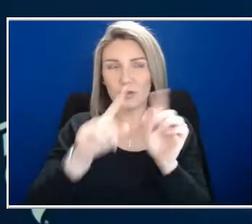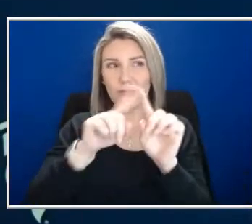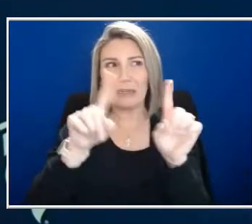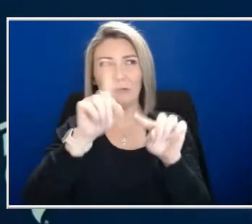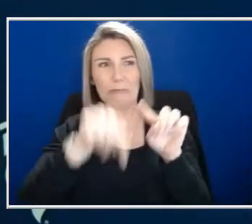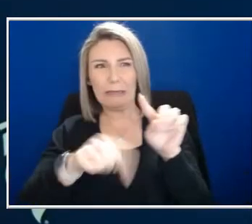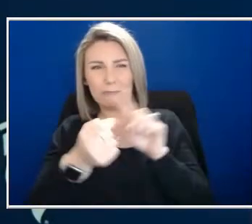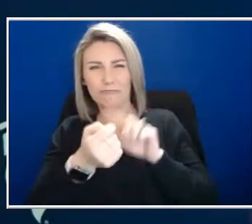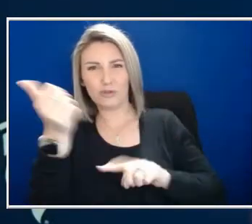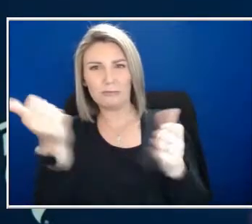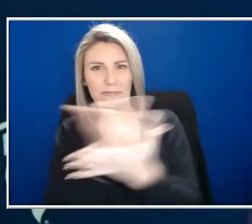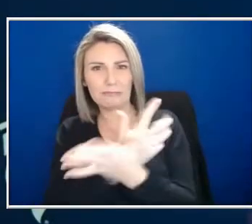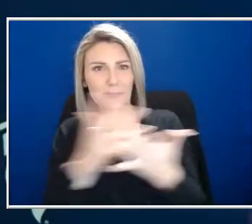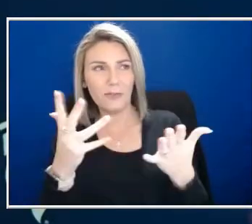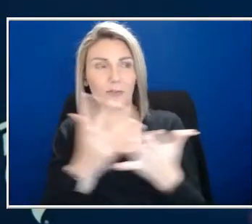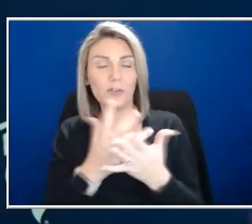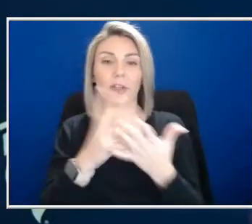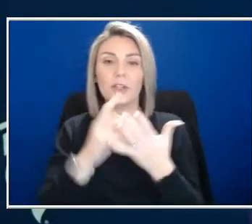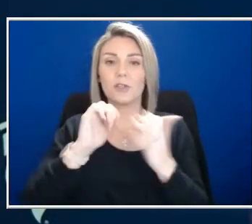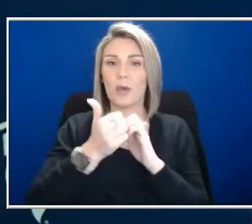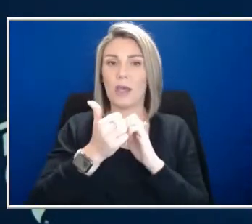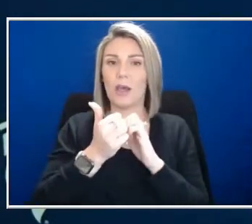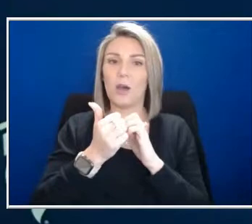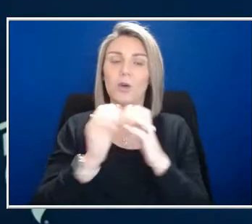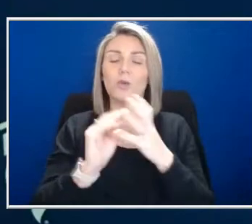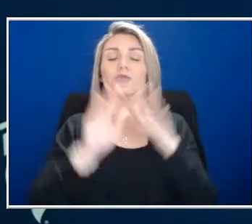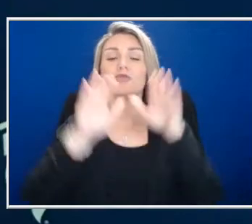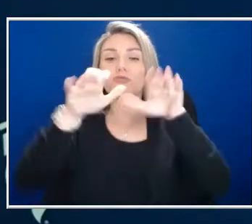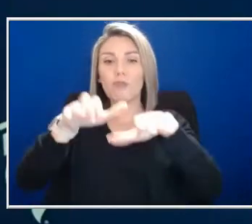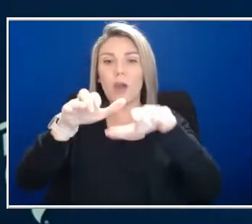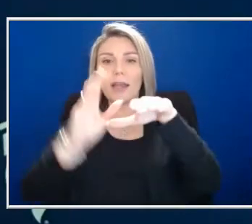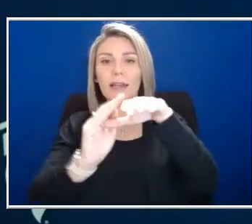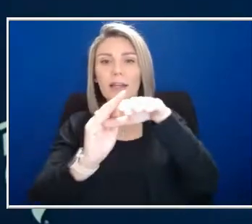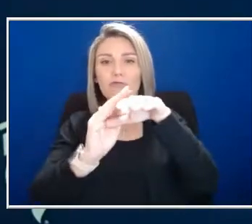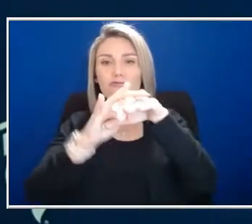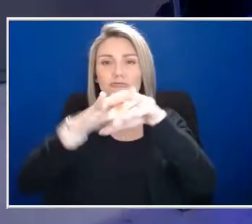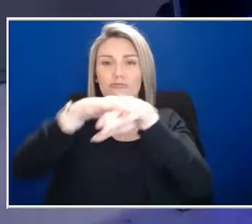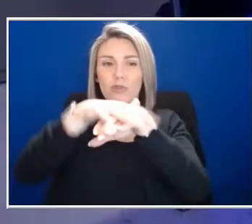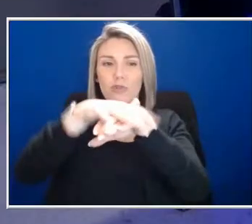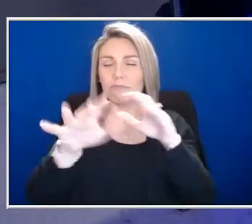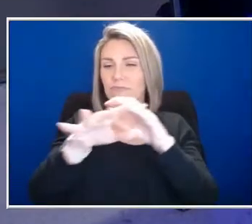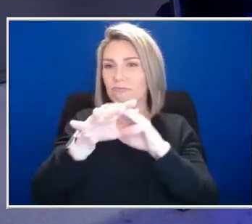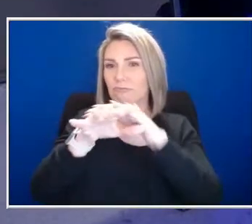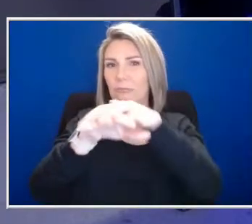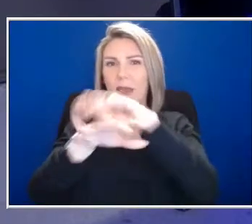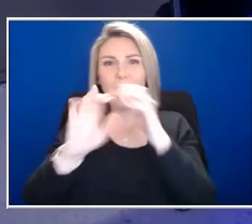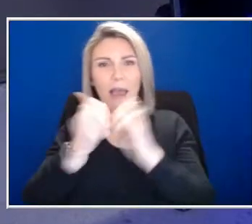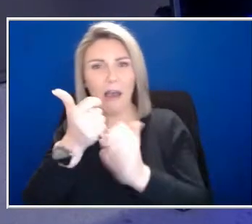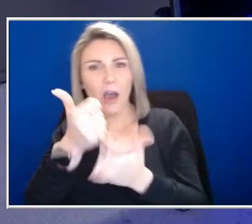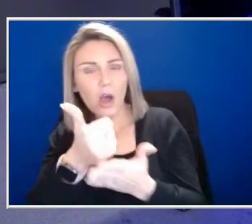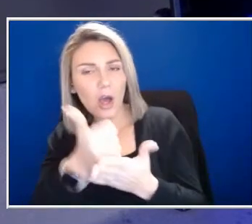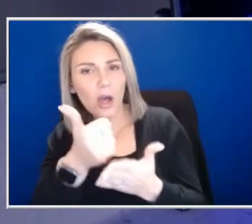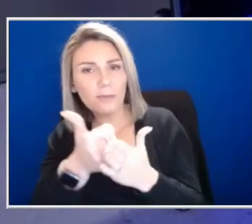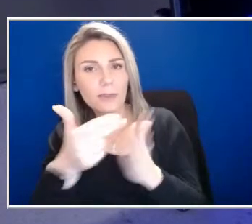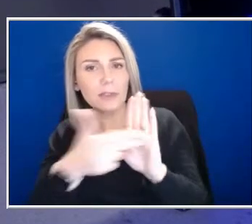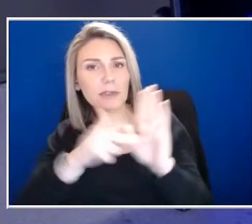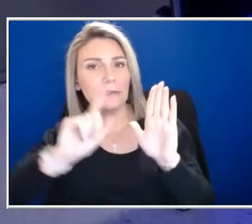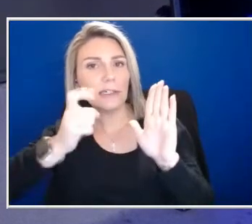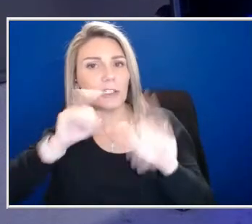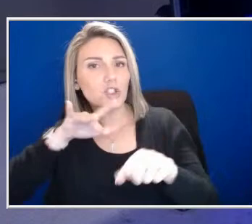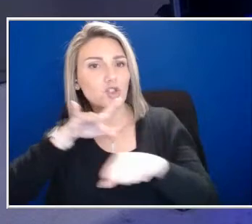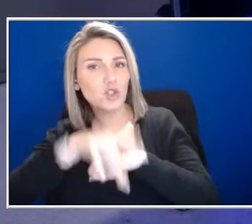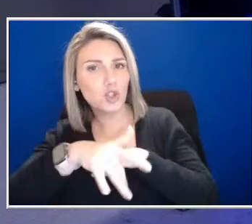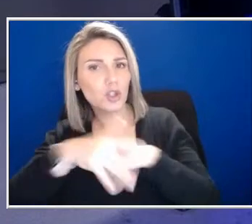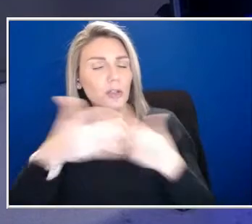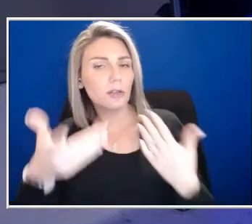it grows is these fingers, and it's impossible to get it all out. How helpful is it, though, to be diagnosed early? Well,